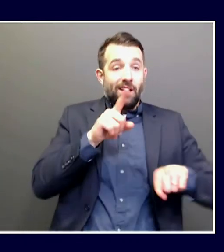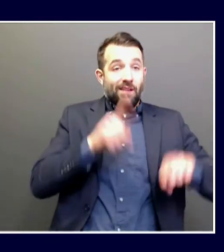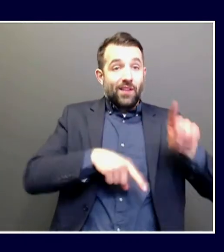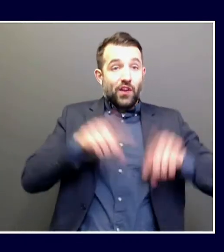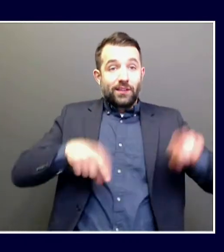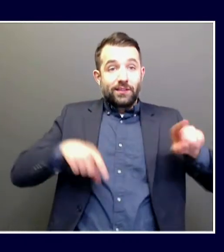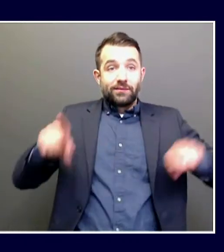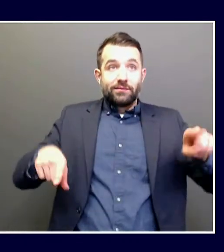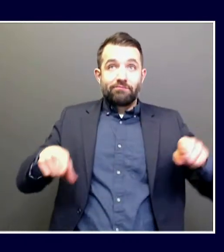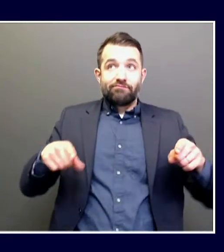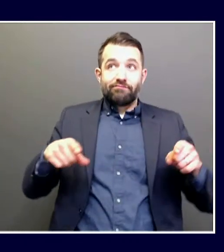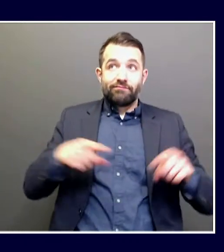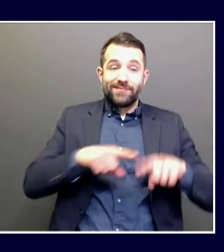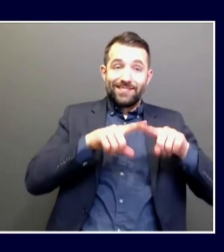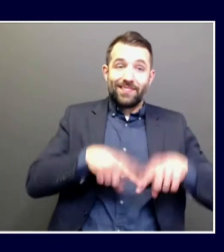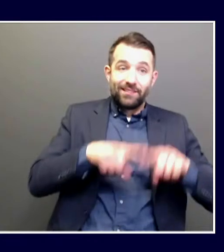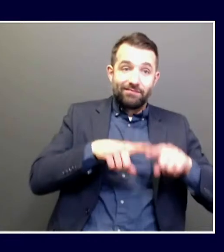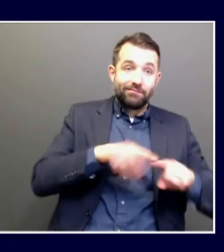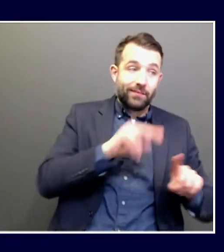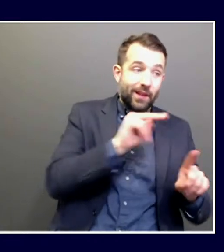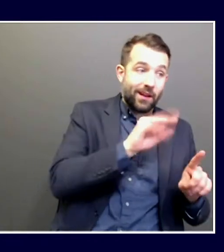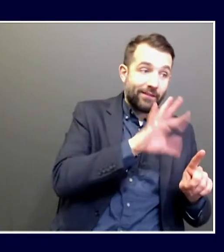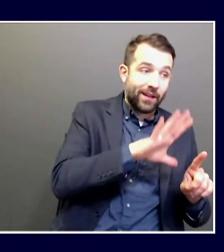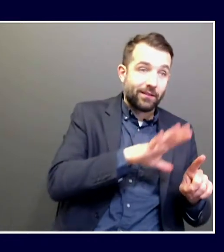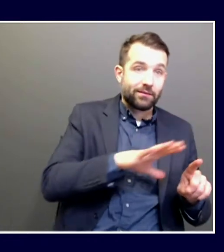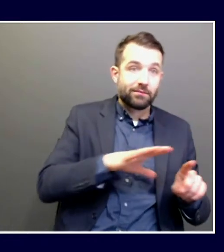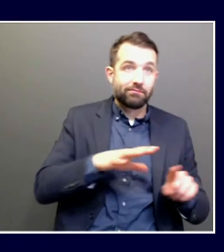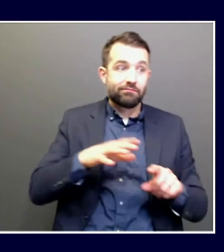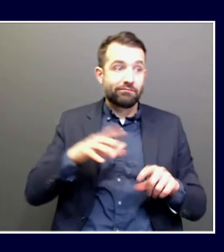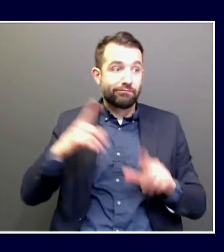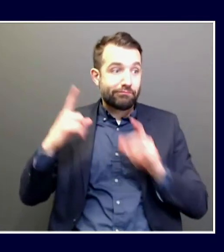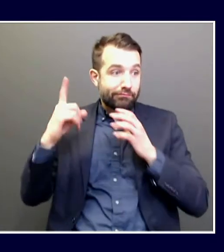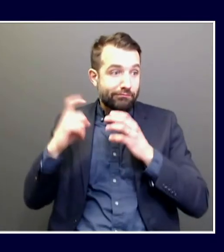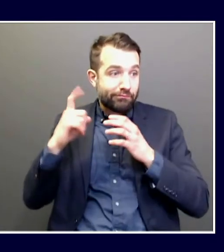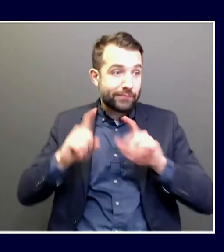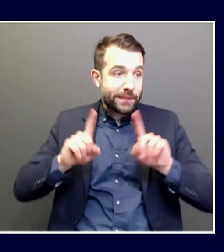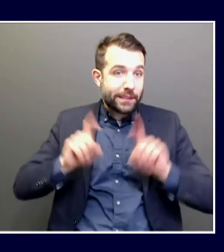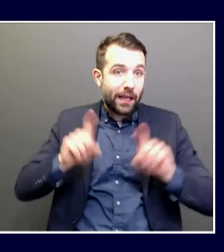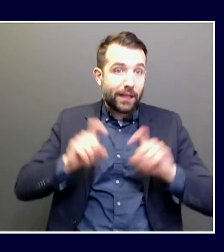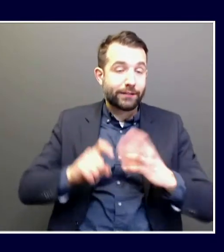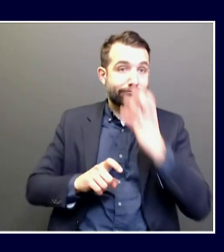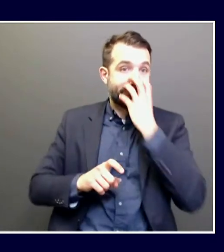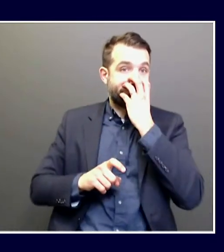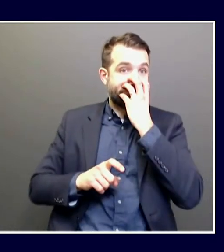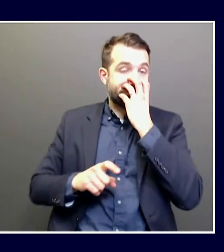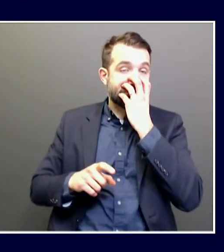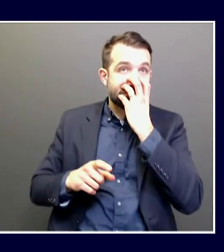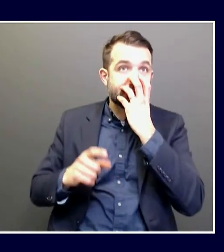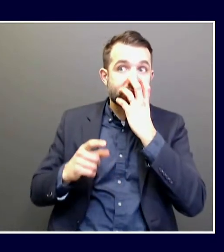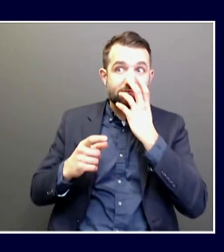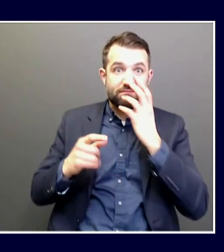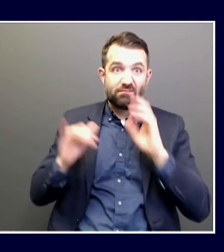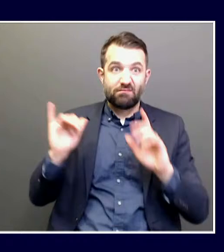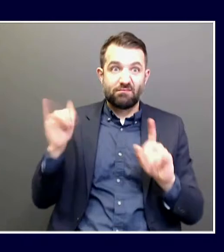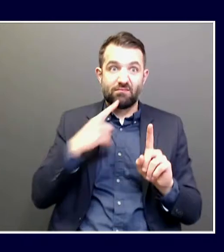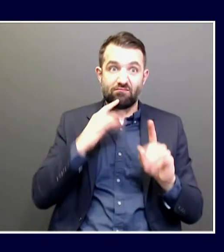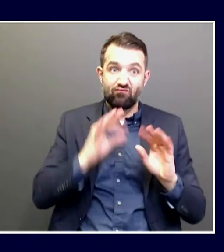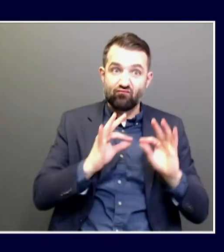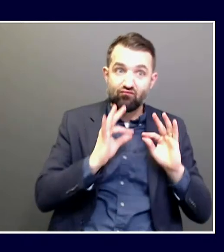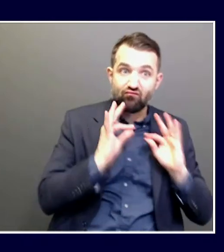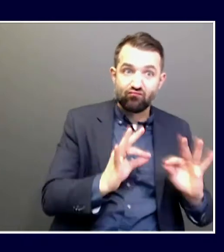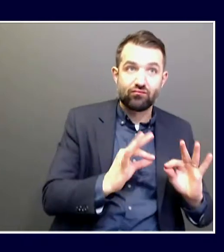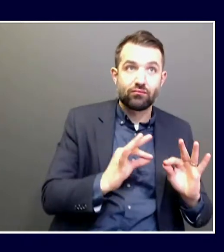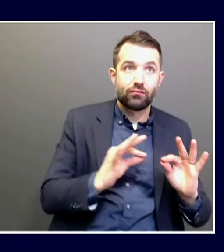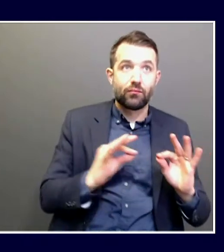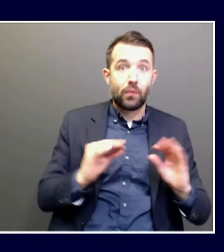the N95, has gone through the fit testing process, things of that nature. Masks do 2 things. They protect